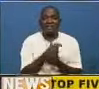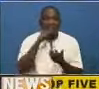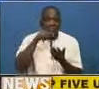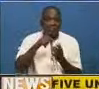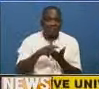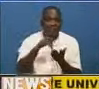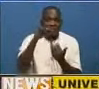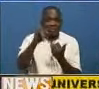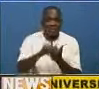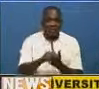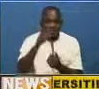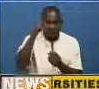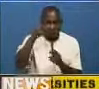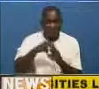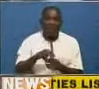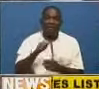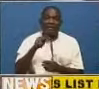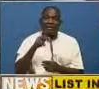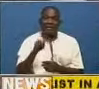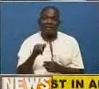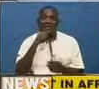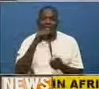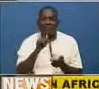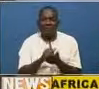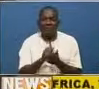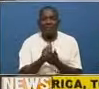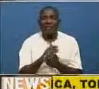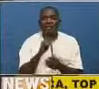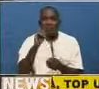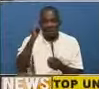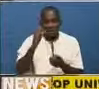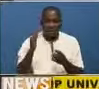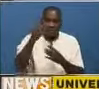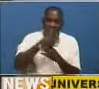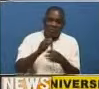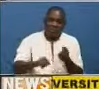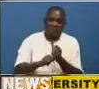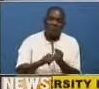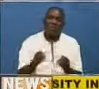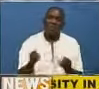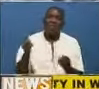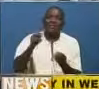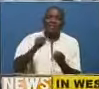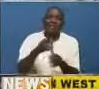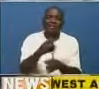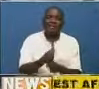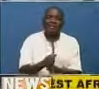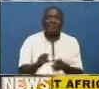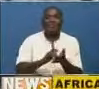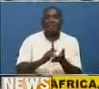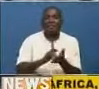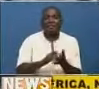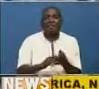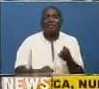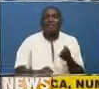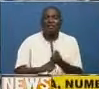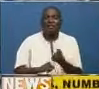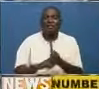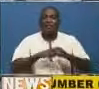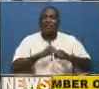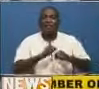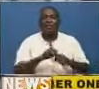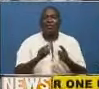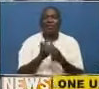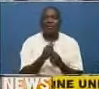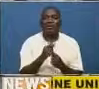Poultry Project, Madame Carrion Debois, said the intervention is aimed at increasing access to the vaccine to help protect the local